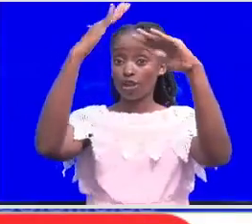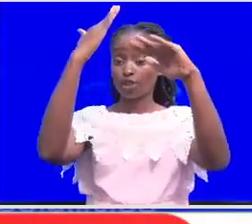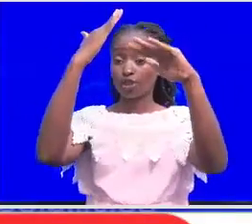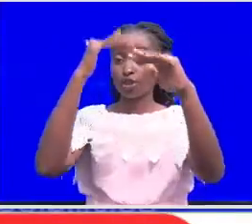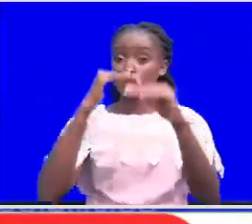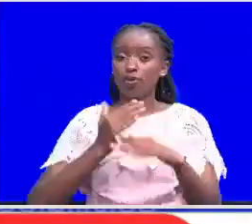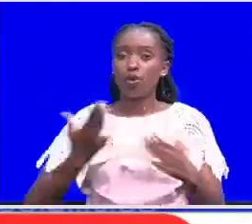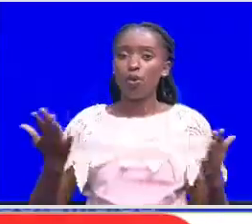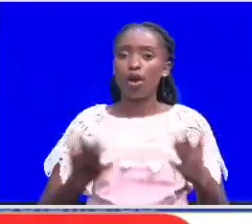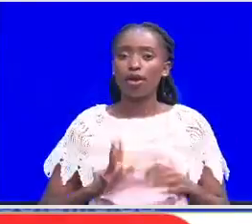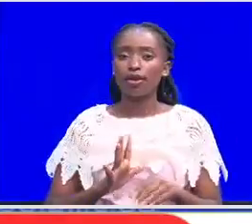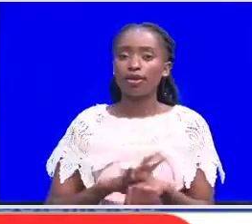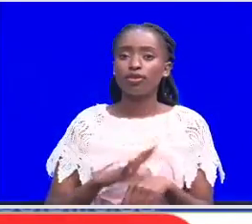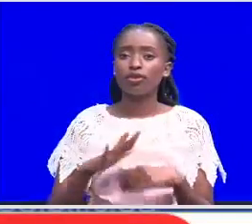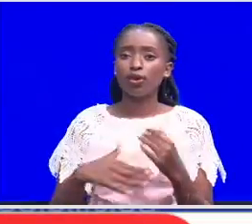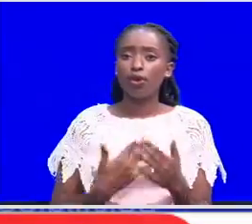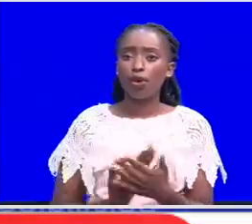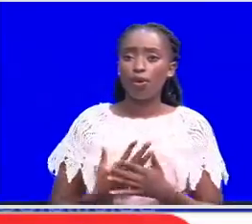pivotal role in solving problems,